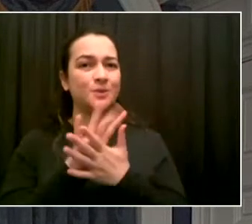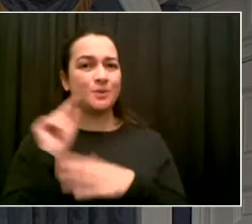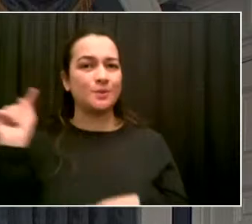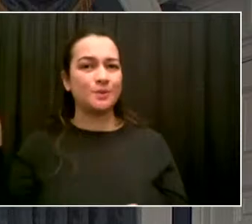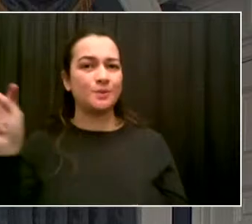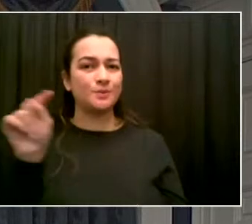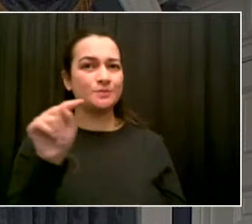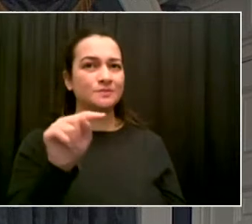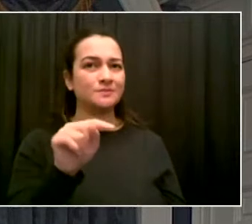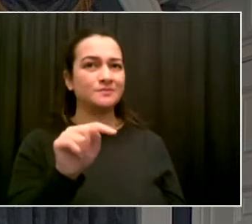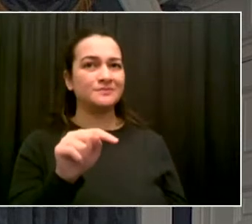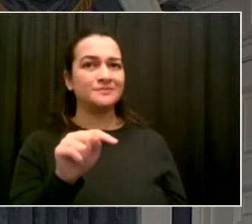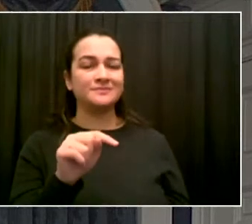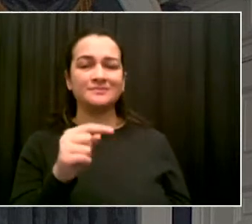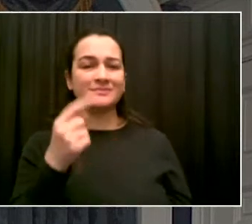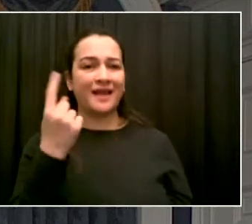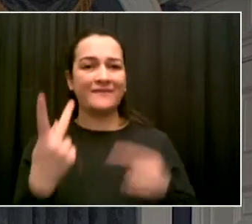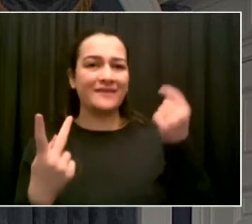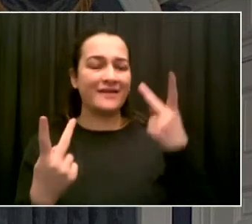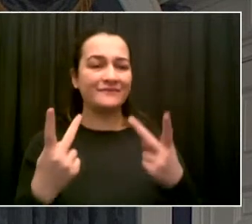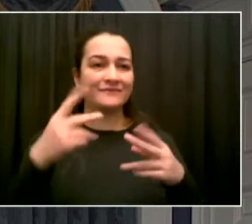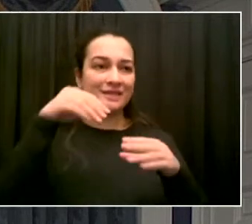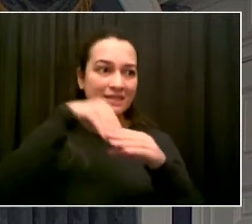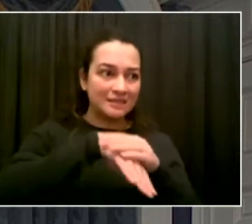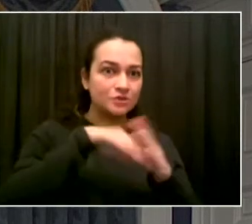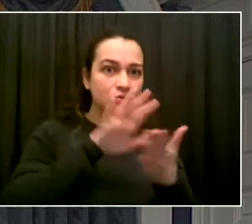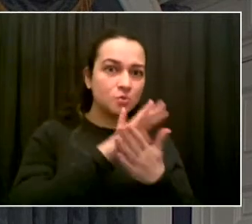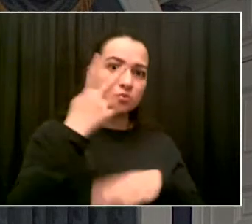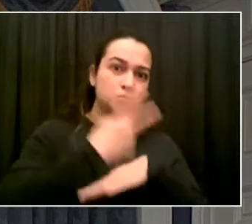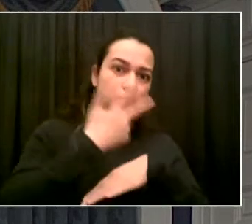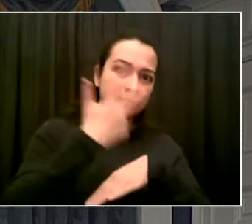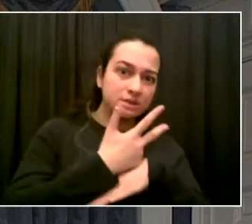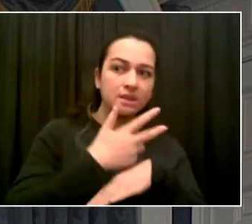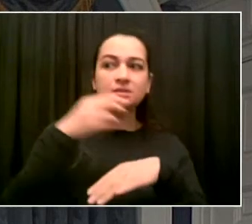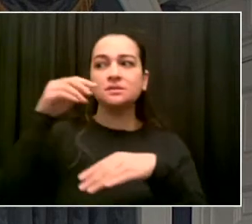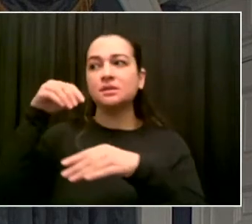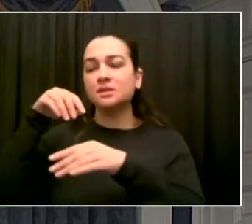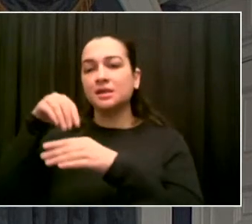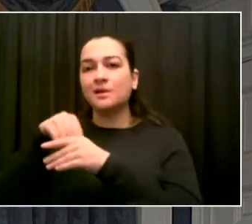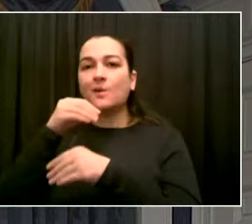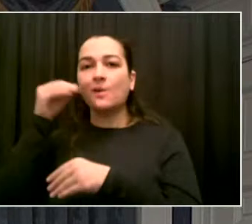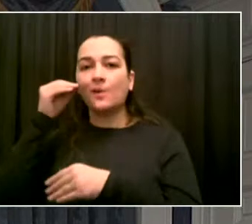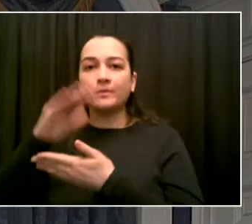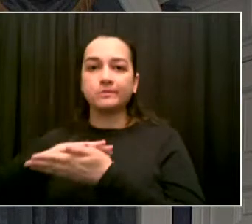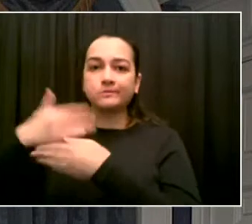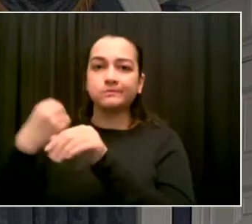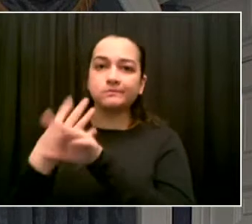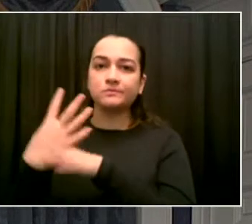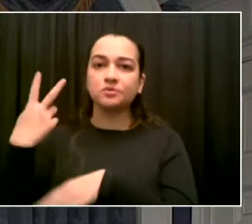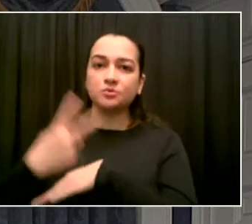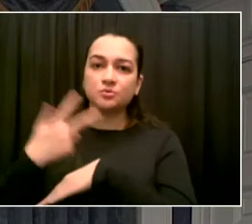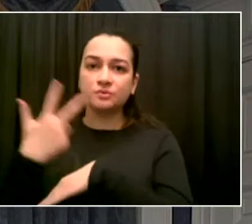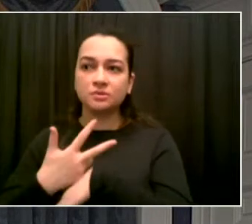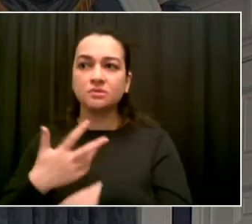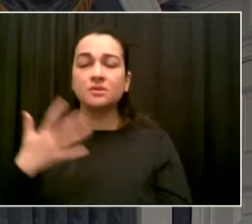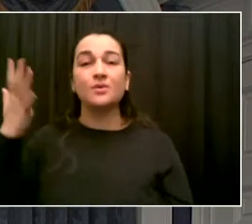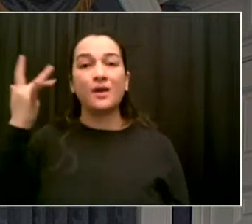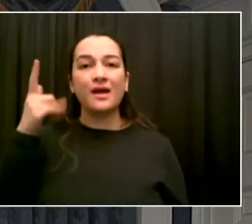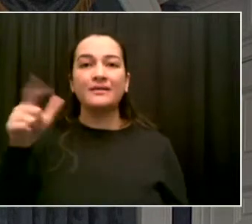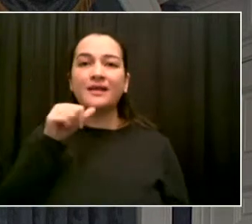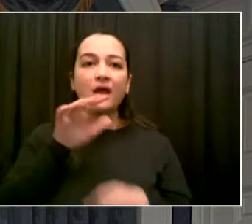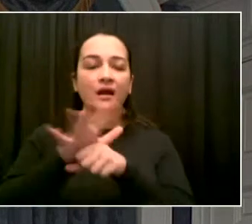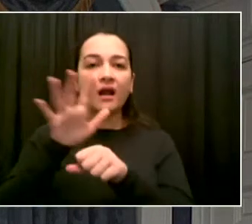The parents have been told there isn't room to do 5 days a week. Has the new CDC guidance about 3 feet